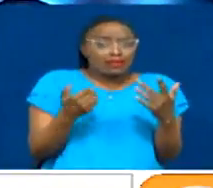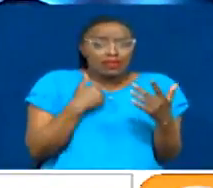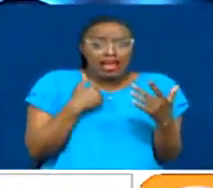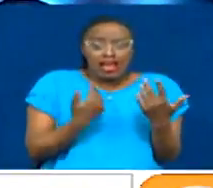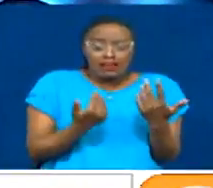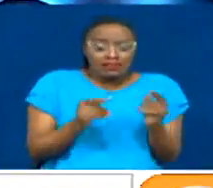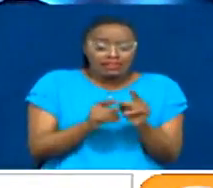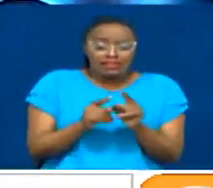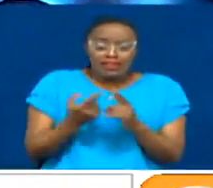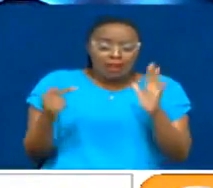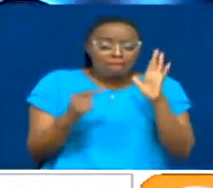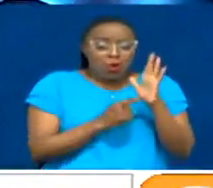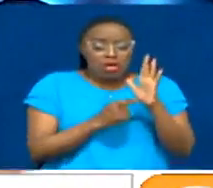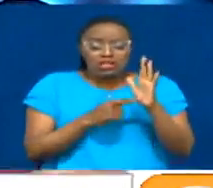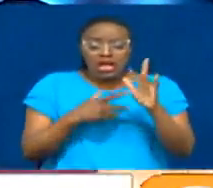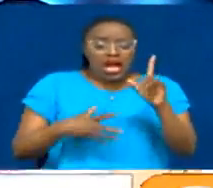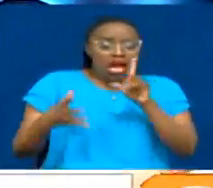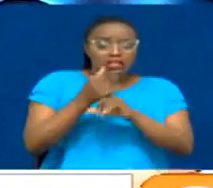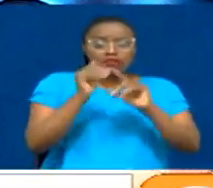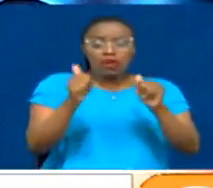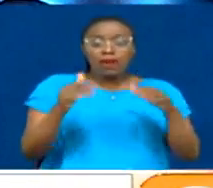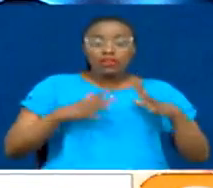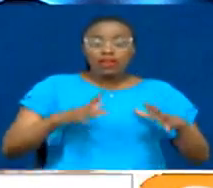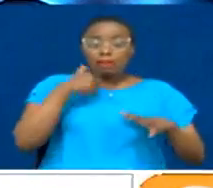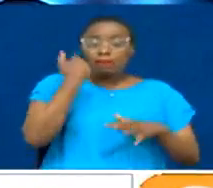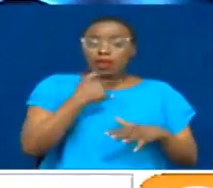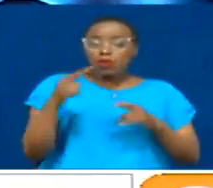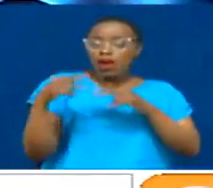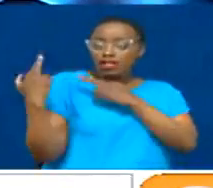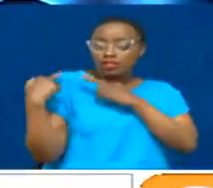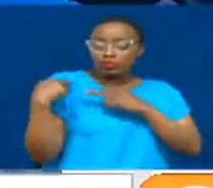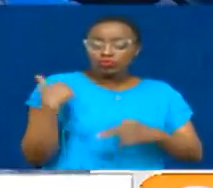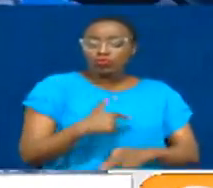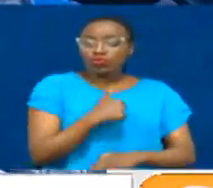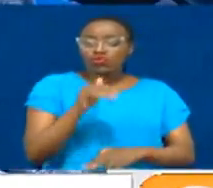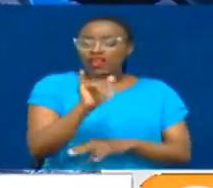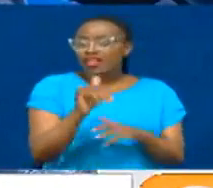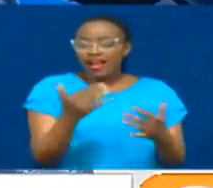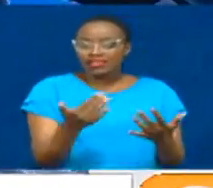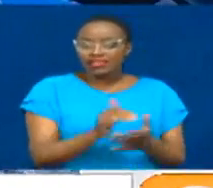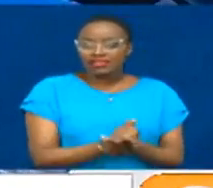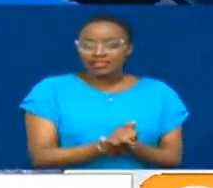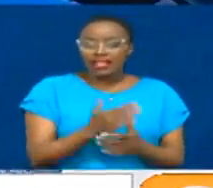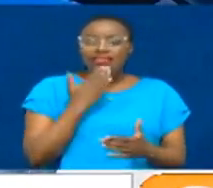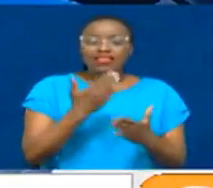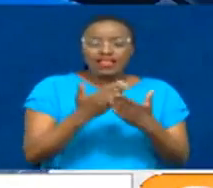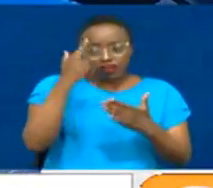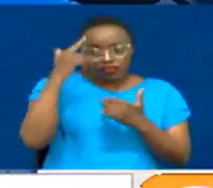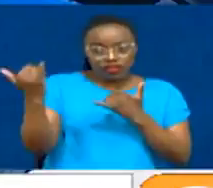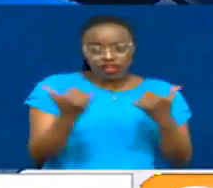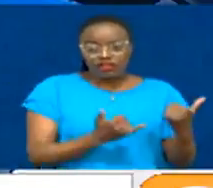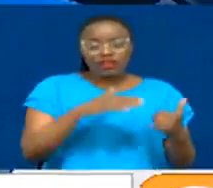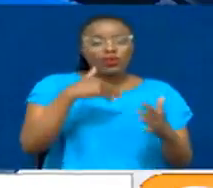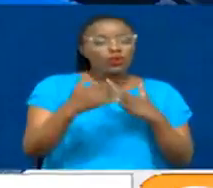to drive home or get the message to those who are offenders. Why is that? Vicky, thank you for having me. And it's true